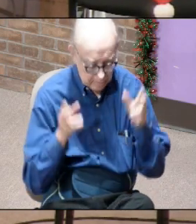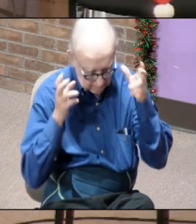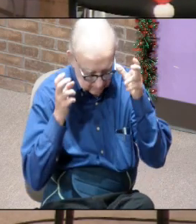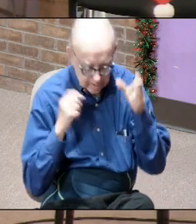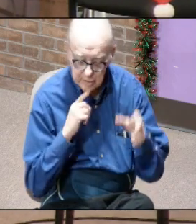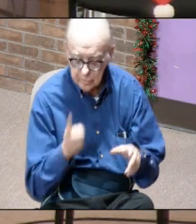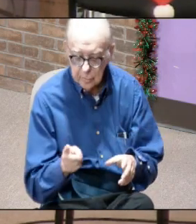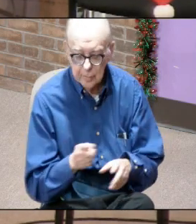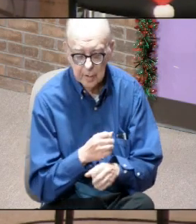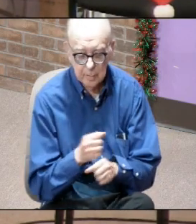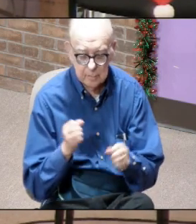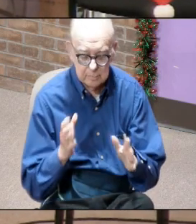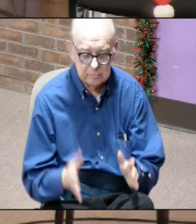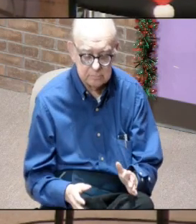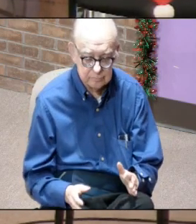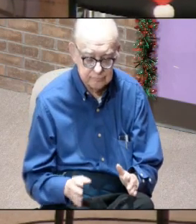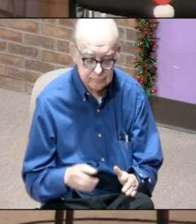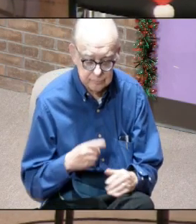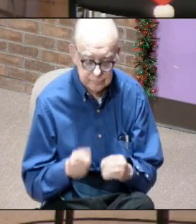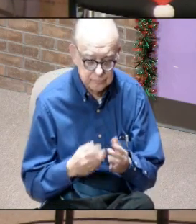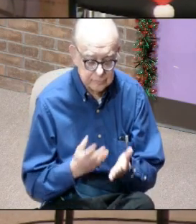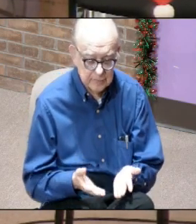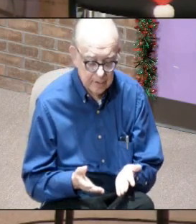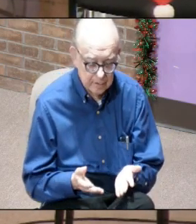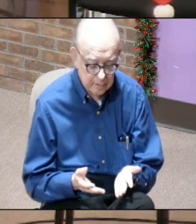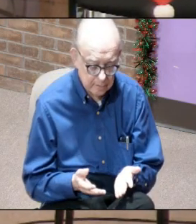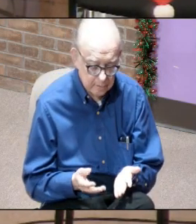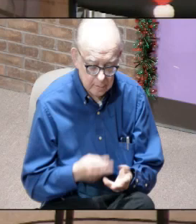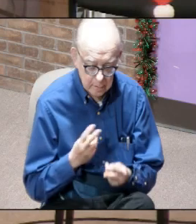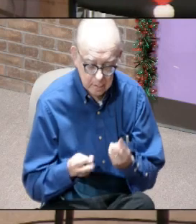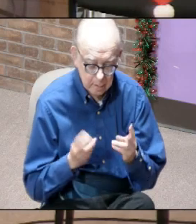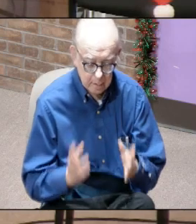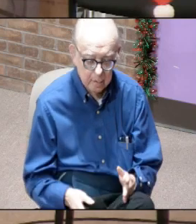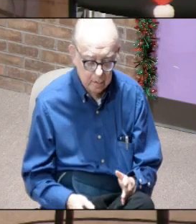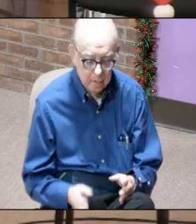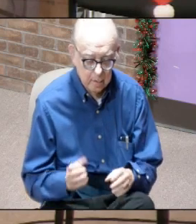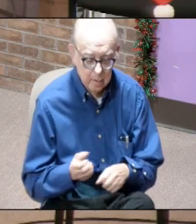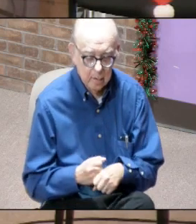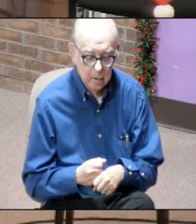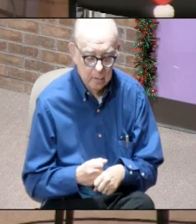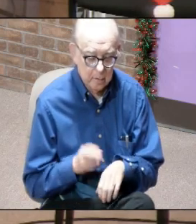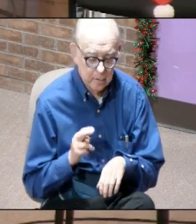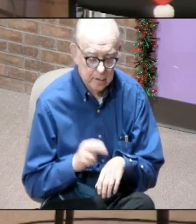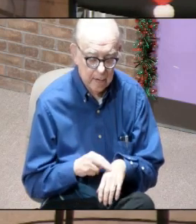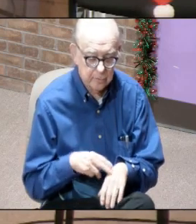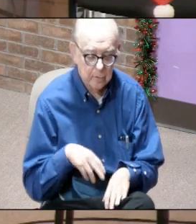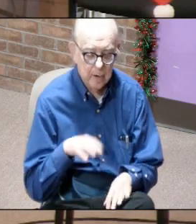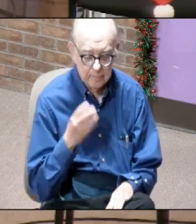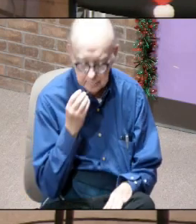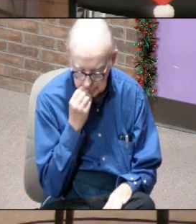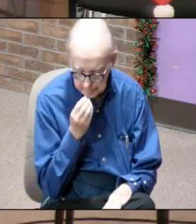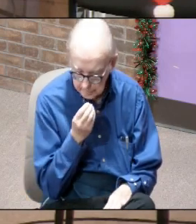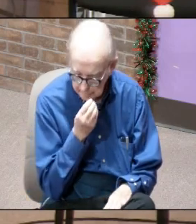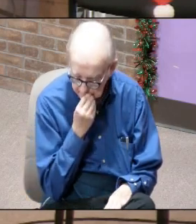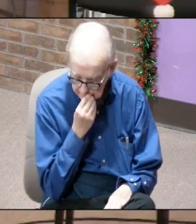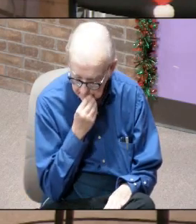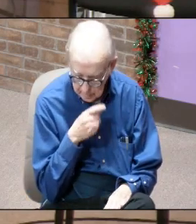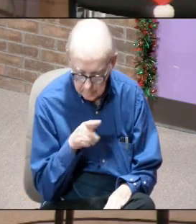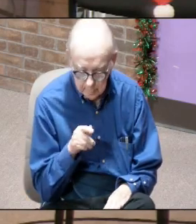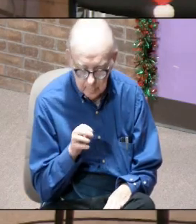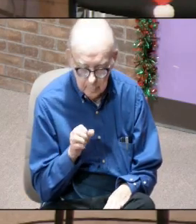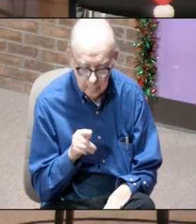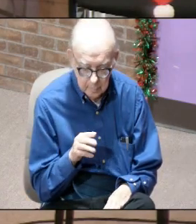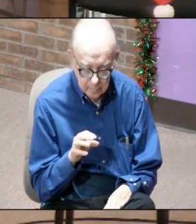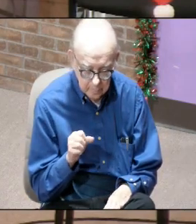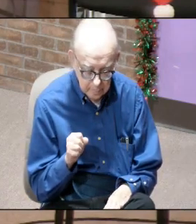the winner. The thing about that wreath was it was made out of natural flowers or leaves or